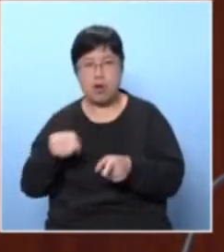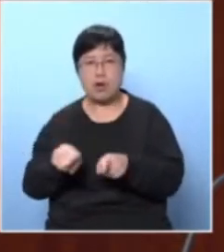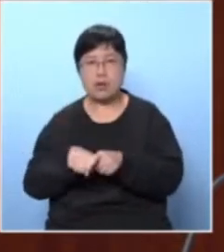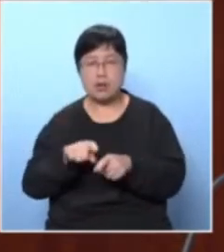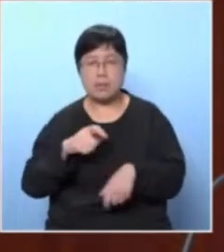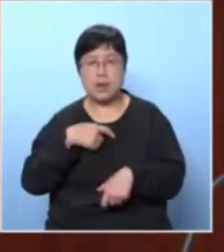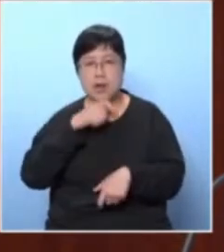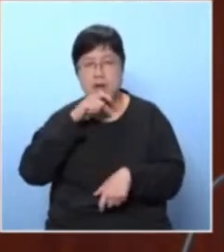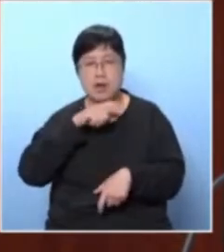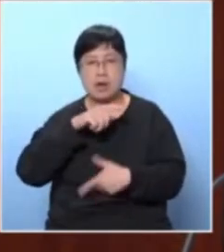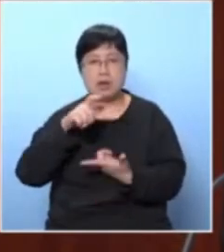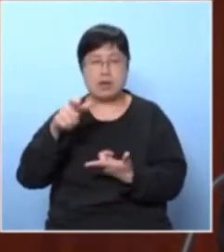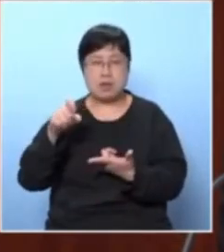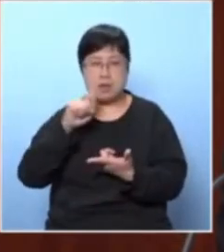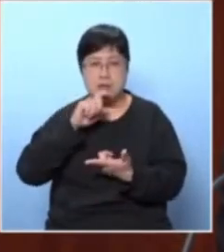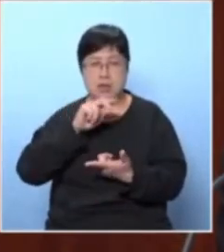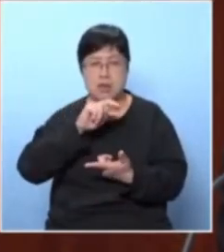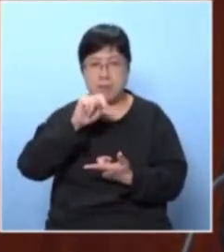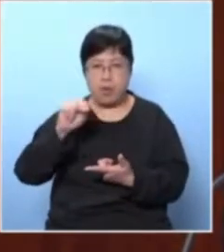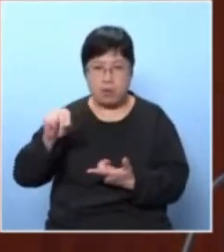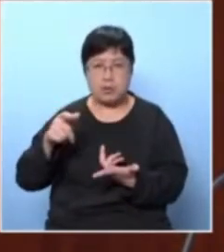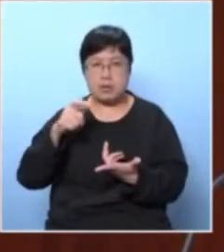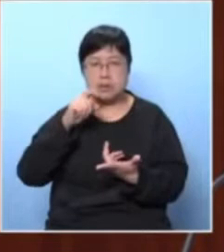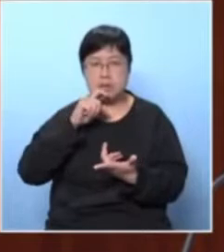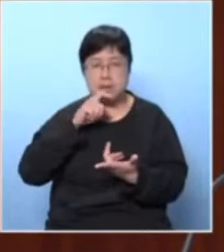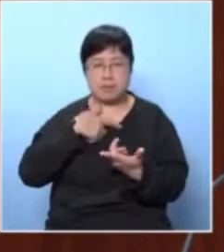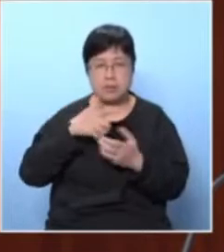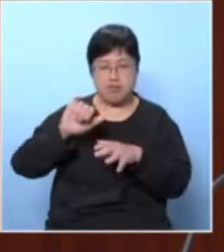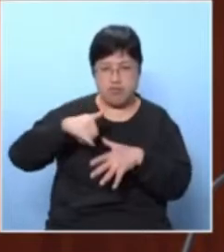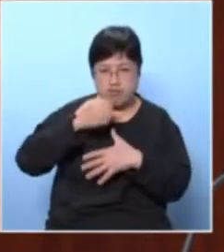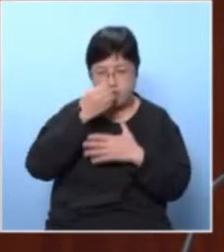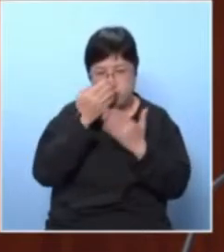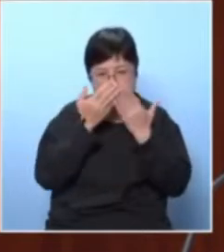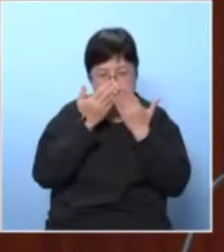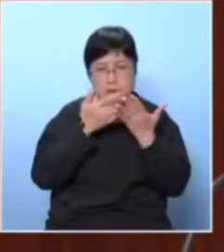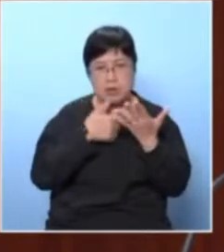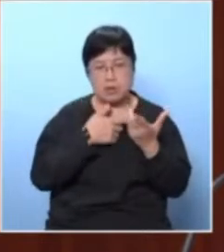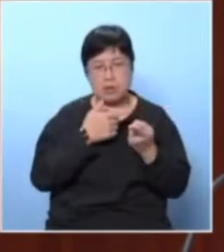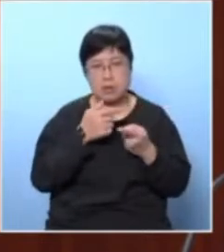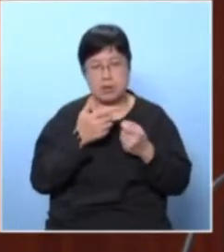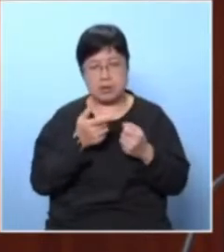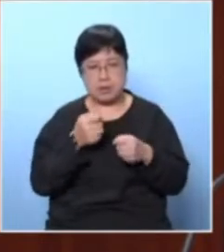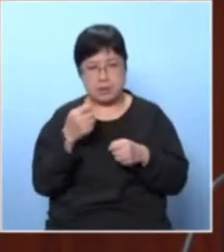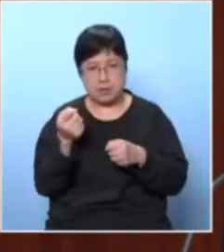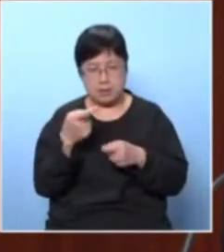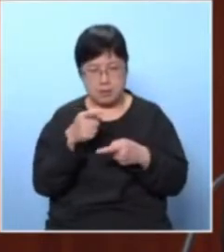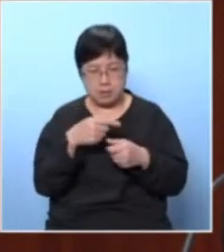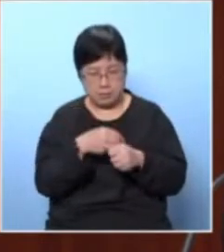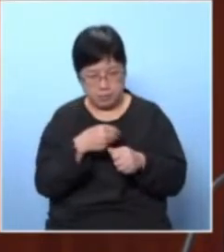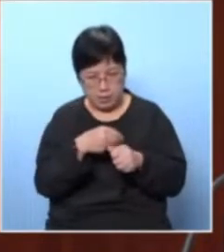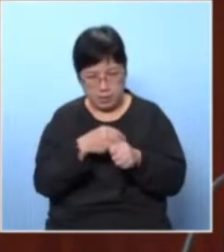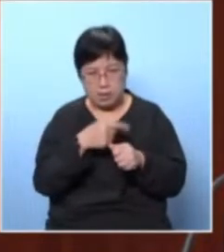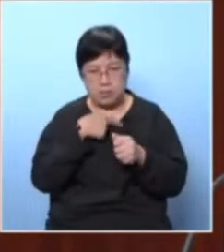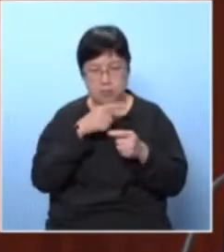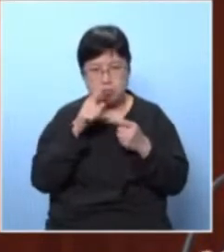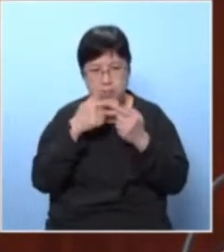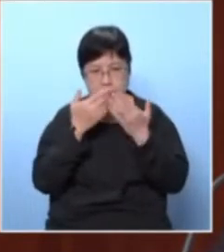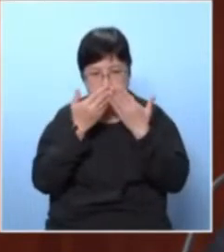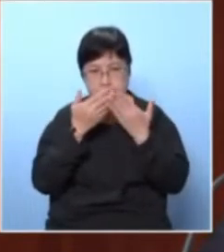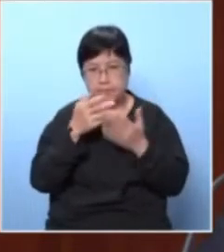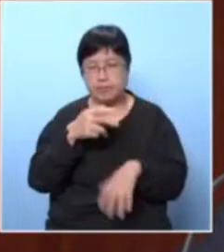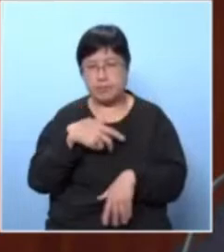policy for Laotian and Nepalese talents for employment, training, and study in University Grants Committee